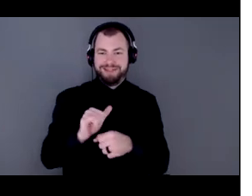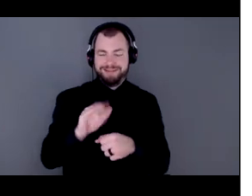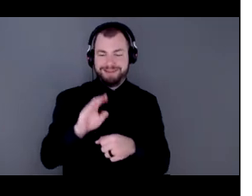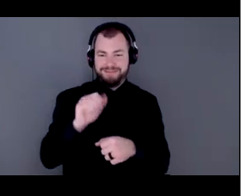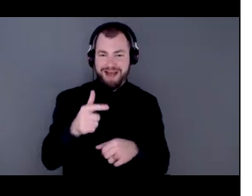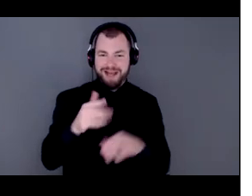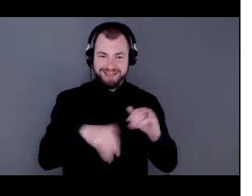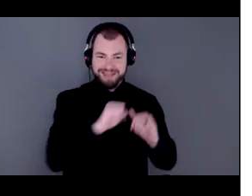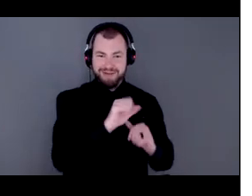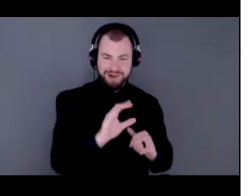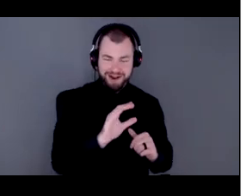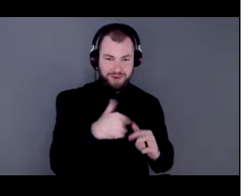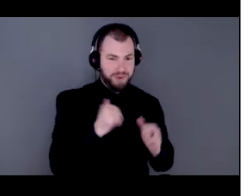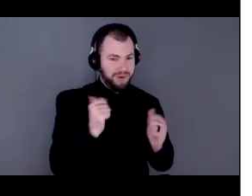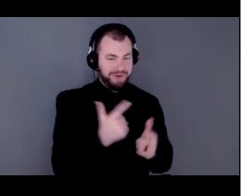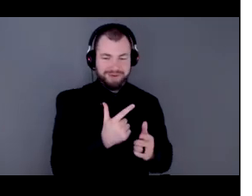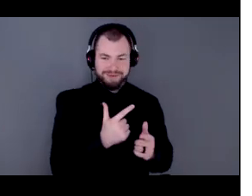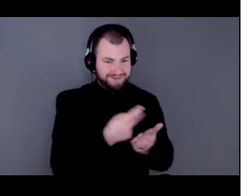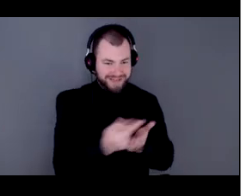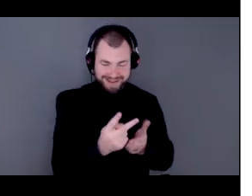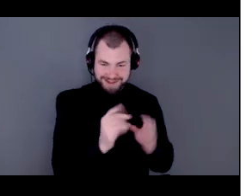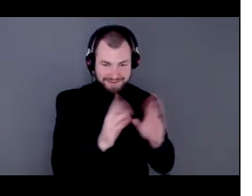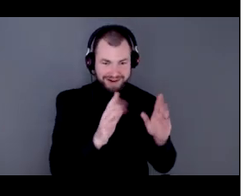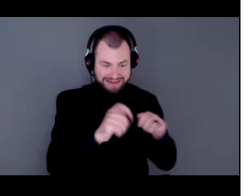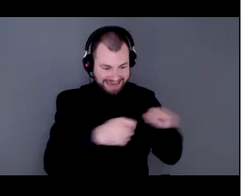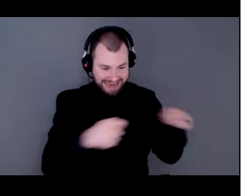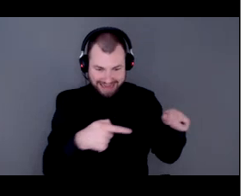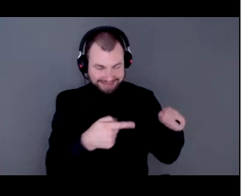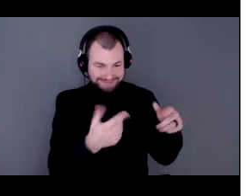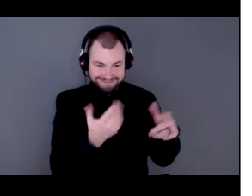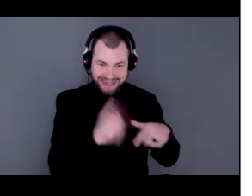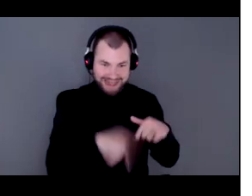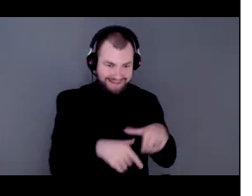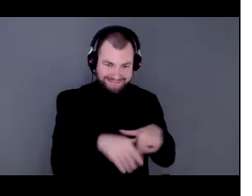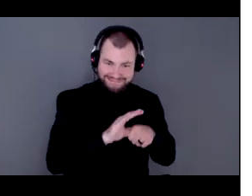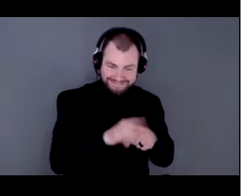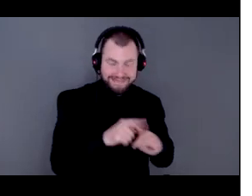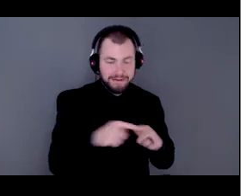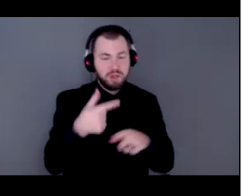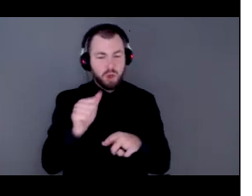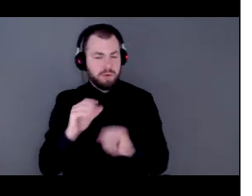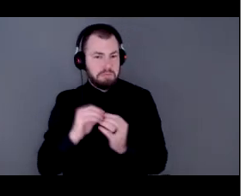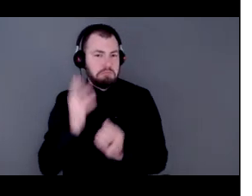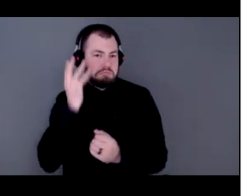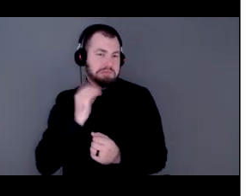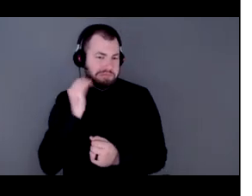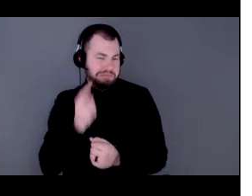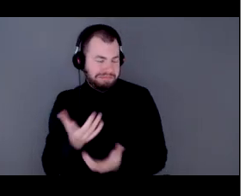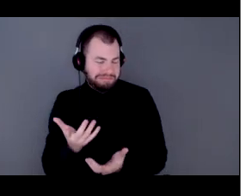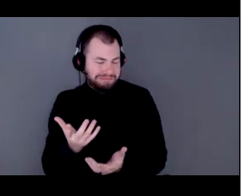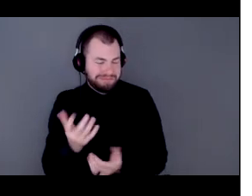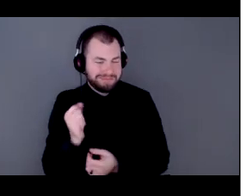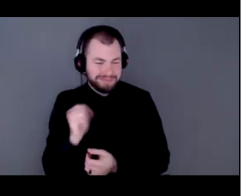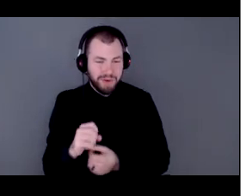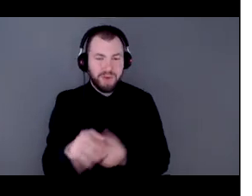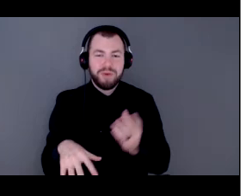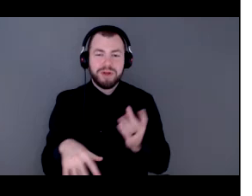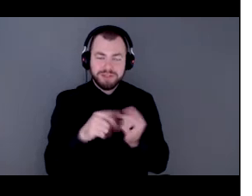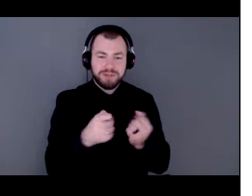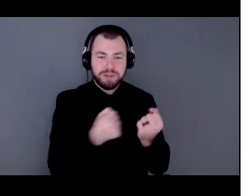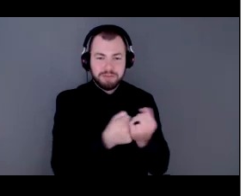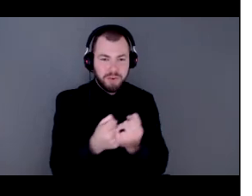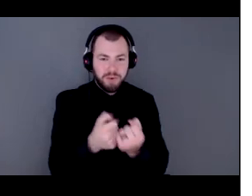apparently can't tie a trawl knot, but Georgia has been doing it a little bit longer. So they're, in addition to supporting their shrimpers, and y'all were supposed to